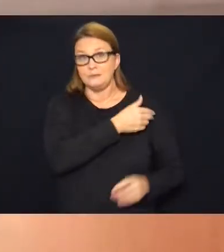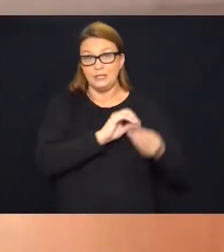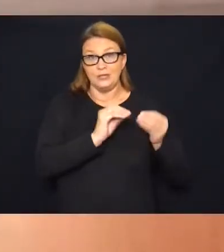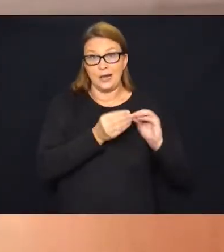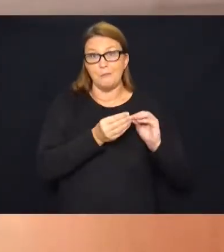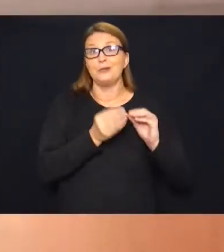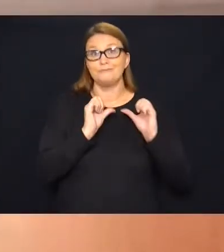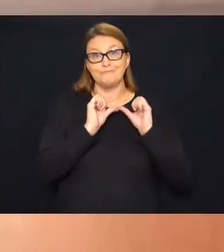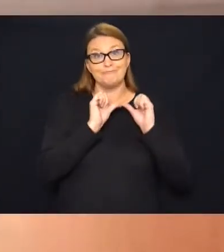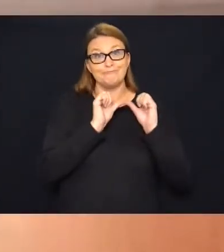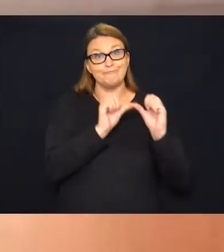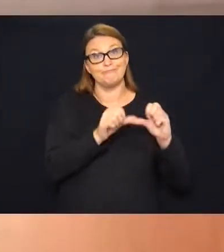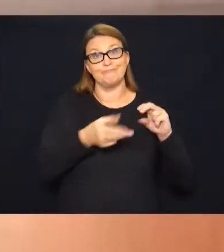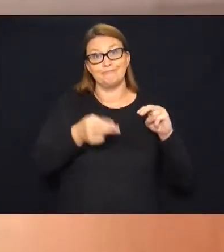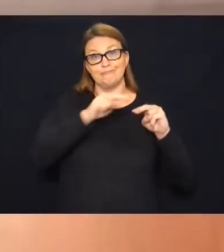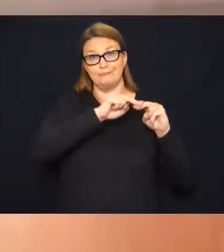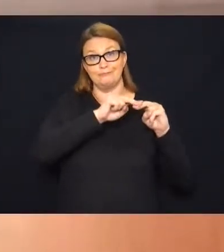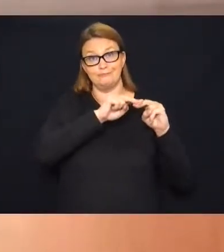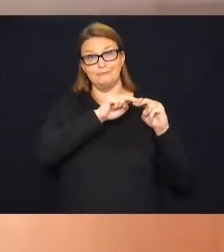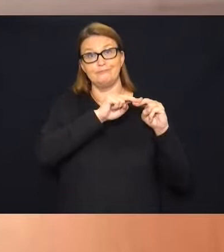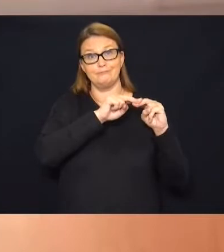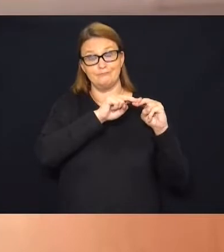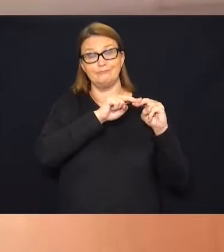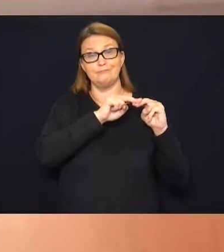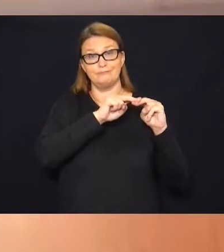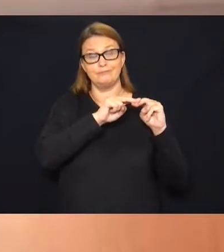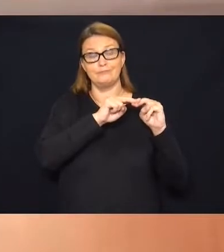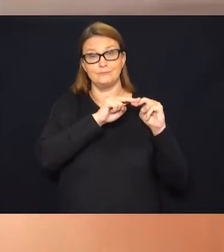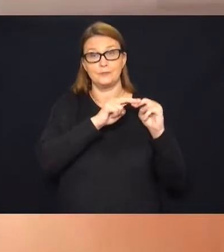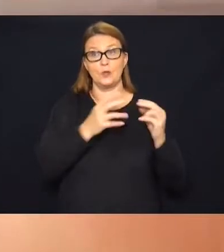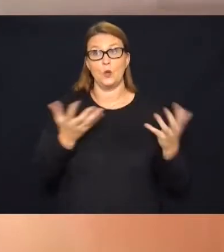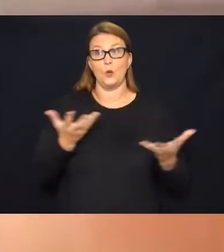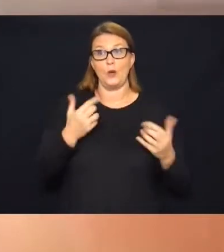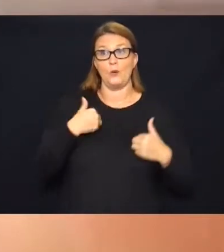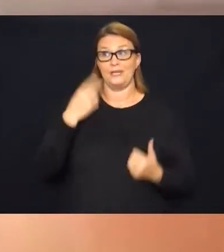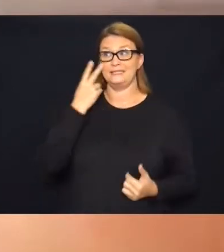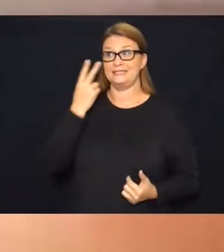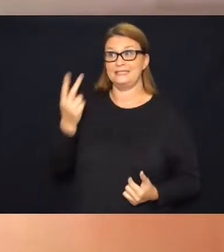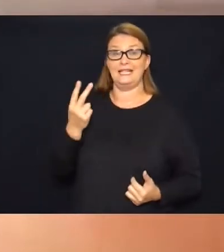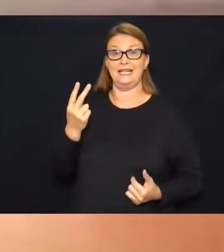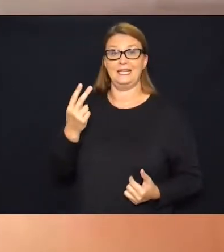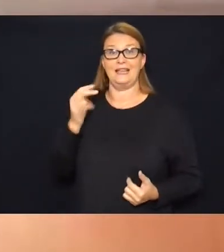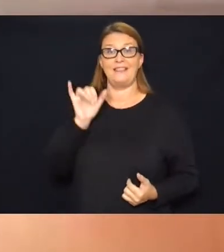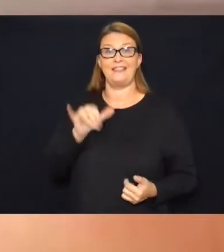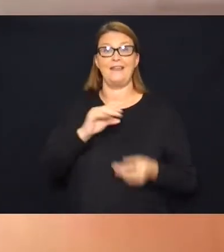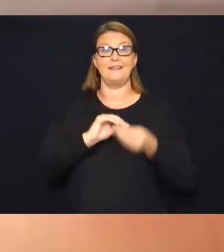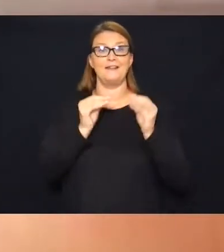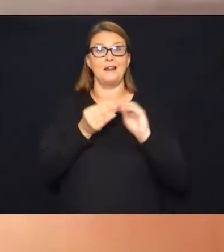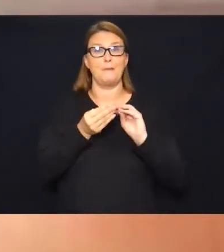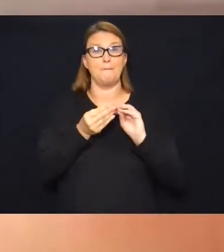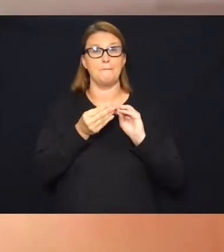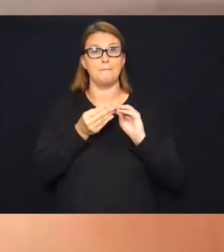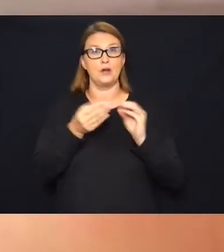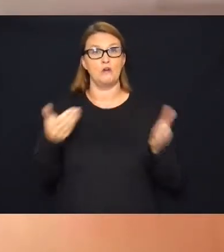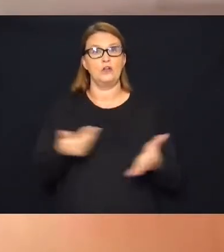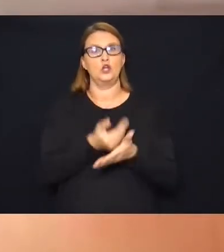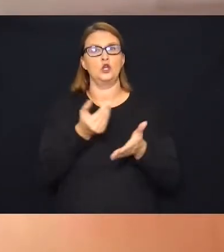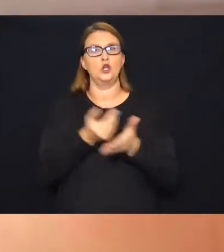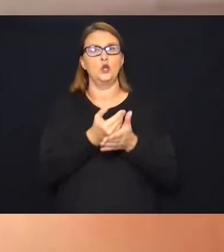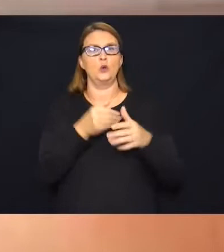to increase. Important number for us, again, to pay attention to is the number of new